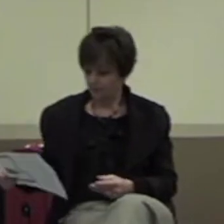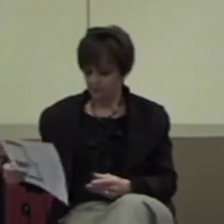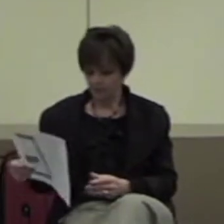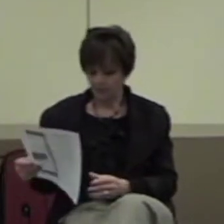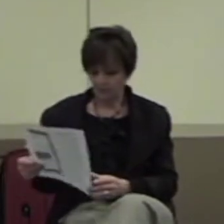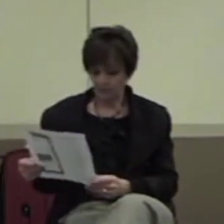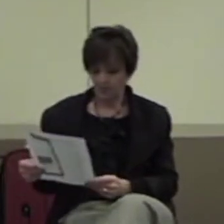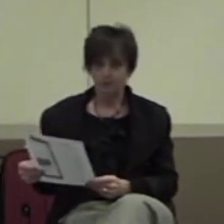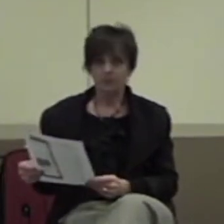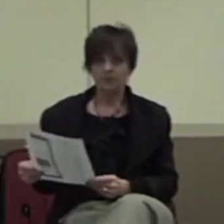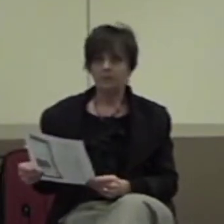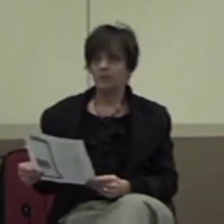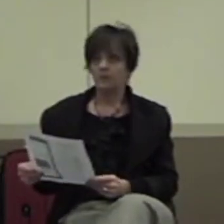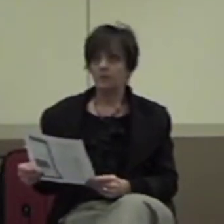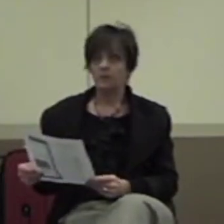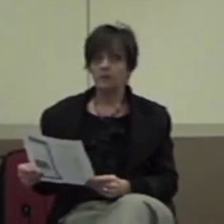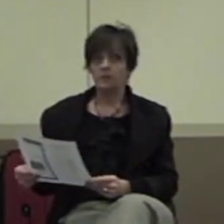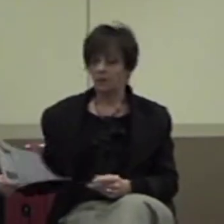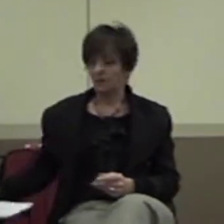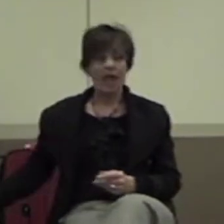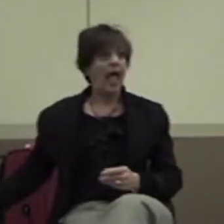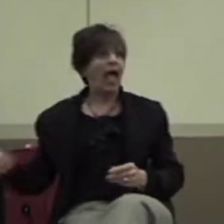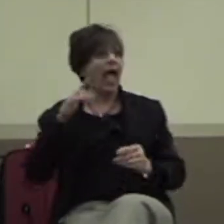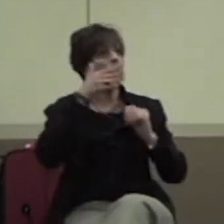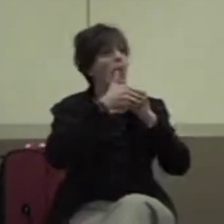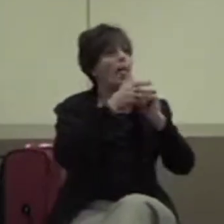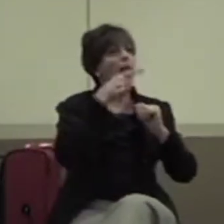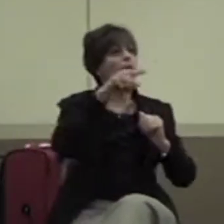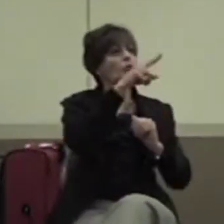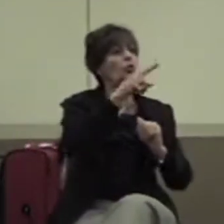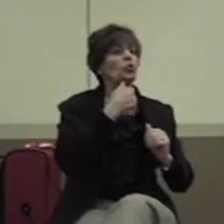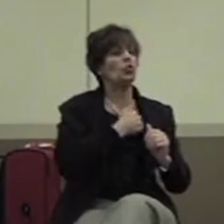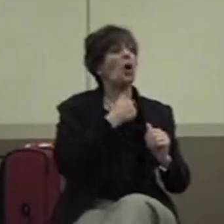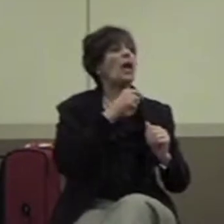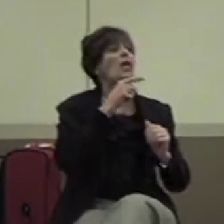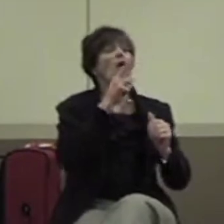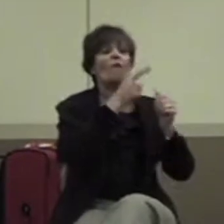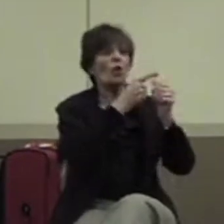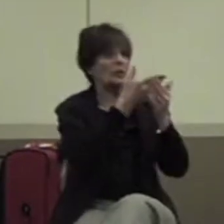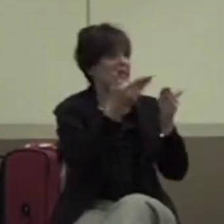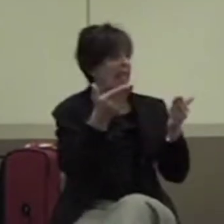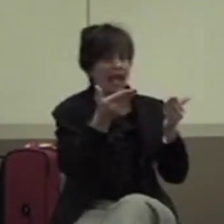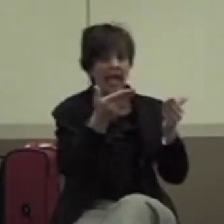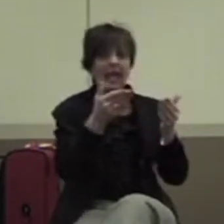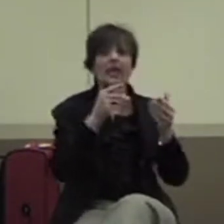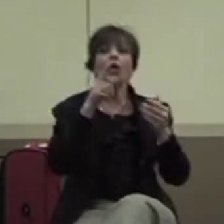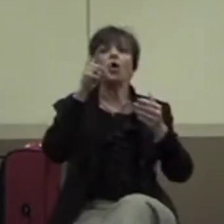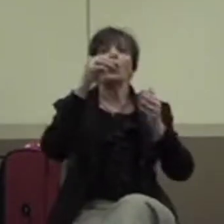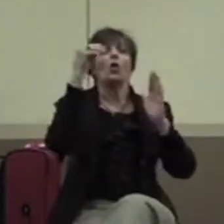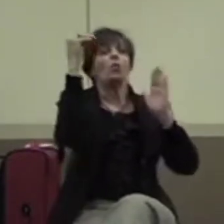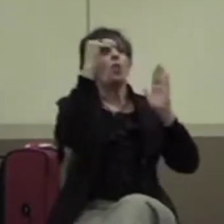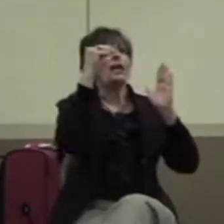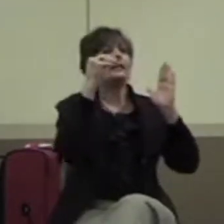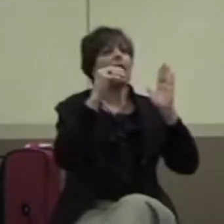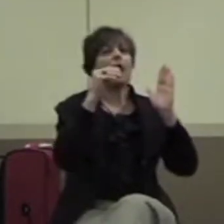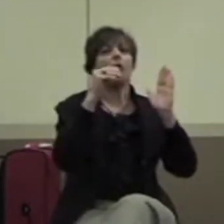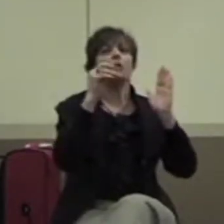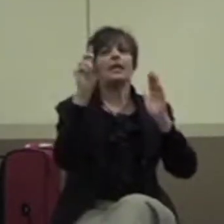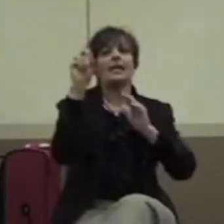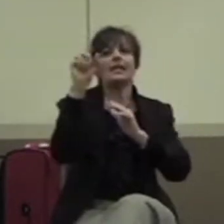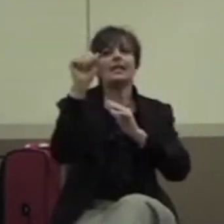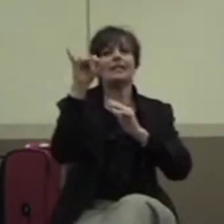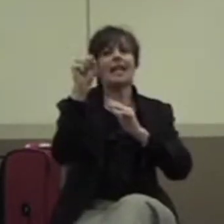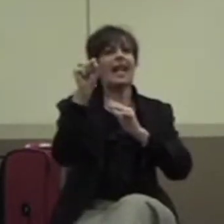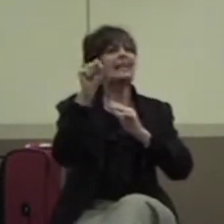I'm going to help you. Sorry. No. All right, the first thing I want you to do is write down days